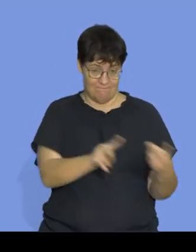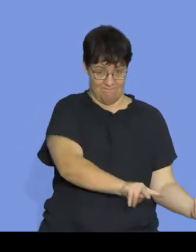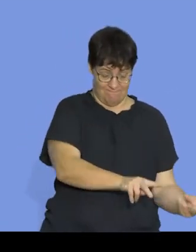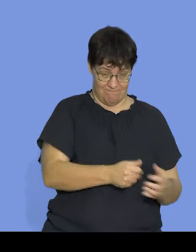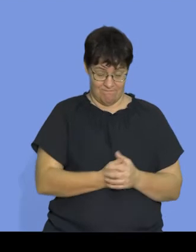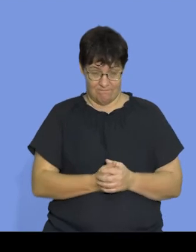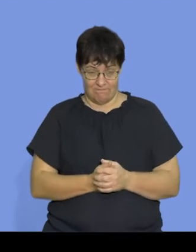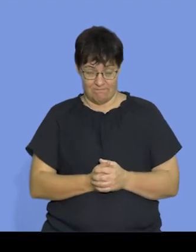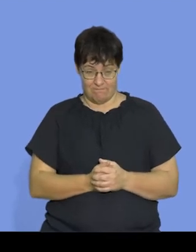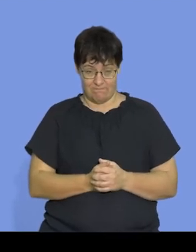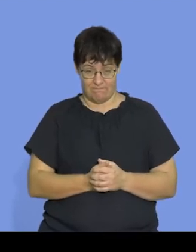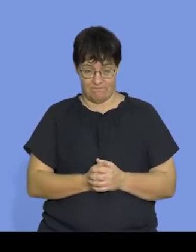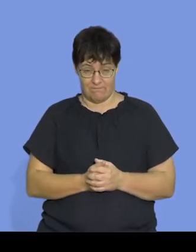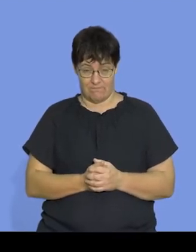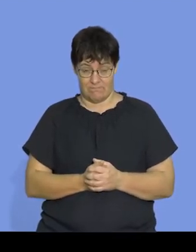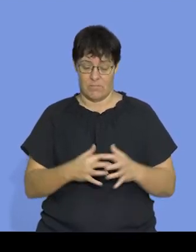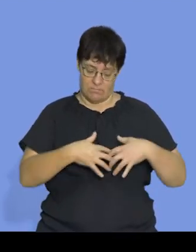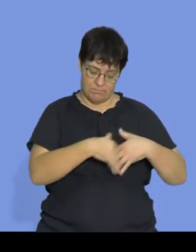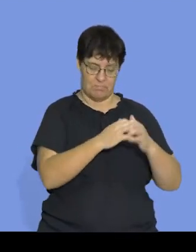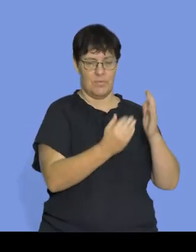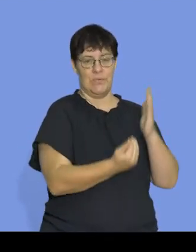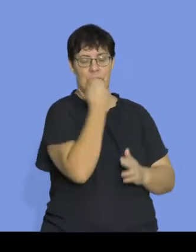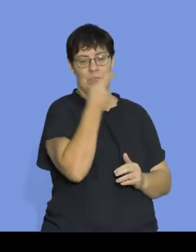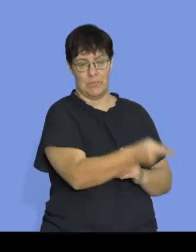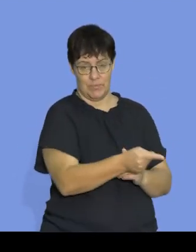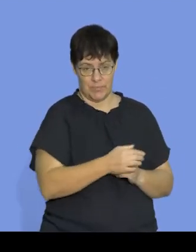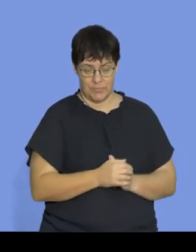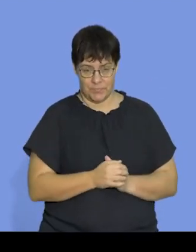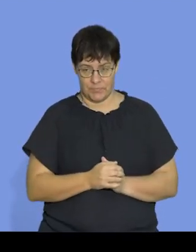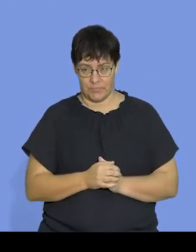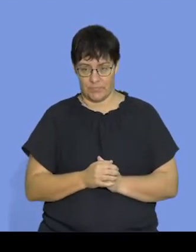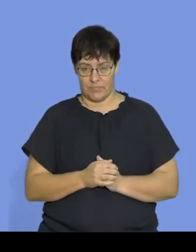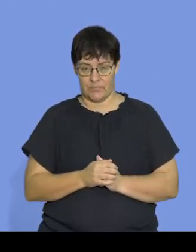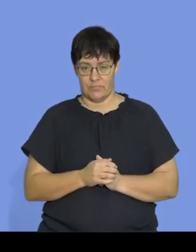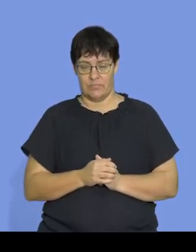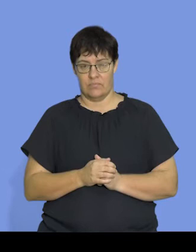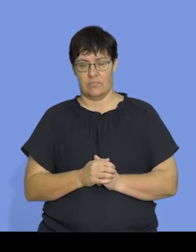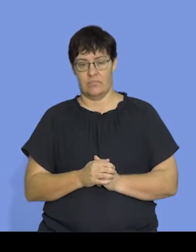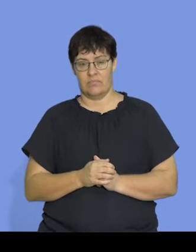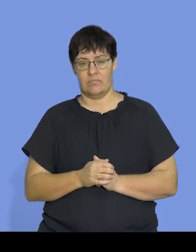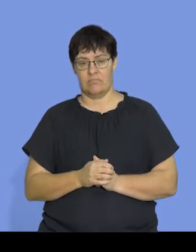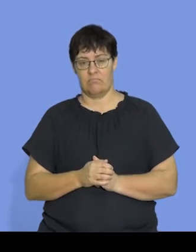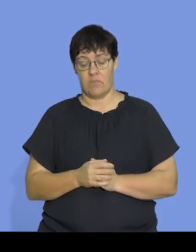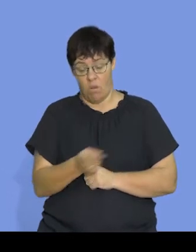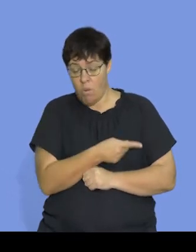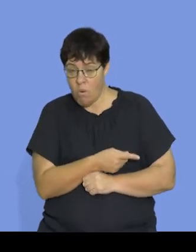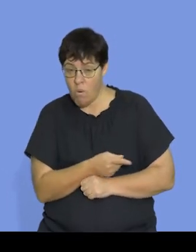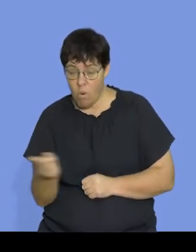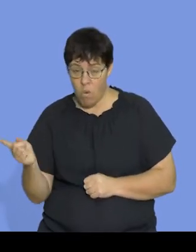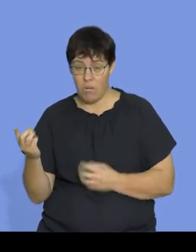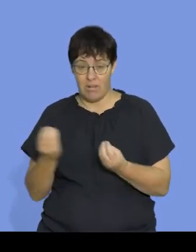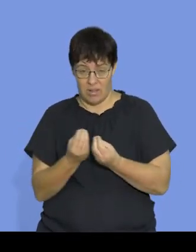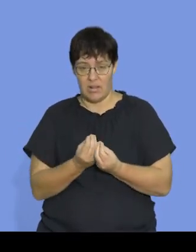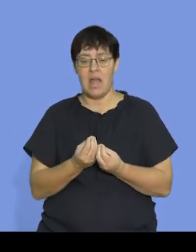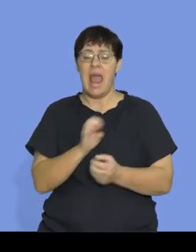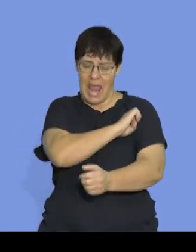reactants and we form new substances, which are actually the products. Okay, so all substances, they possess